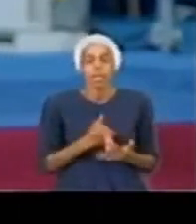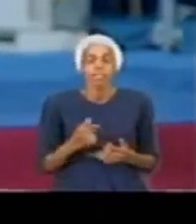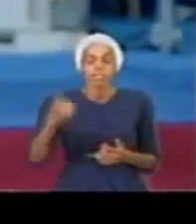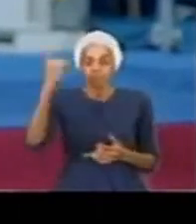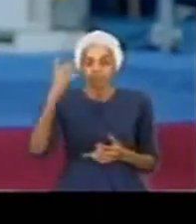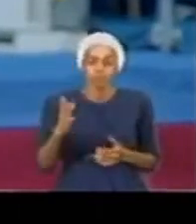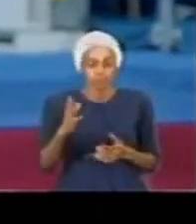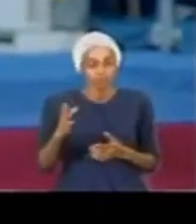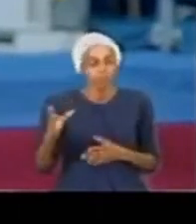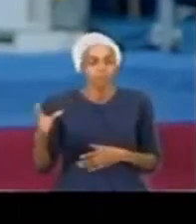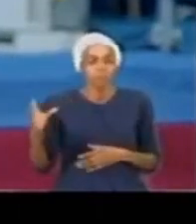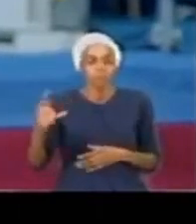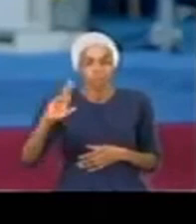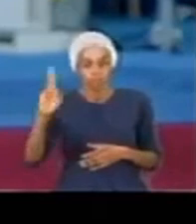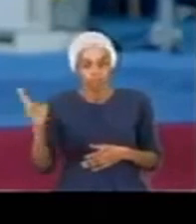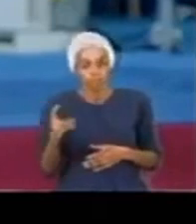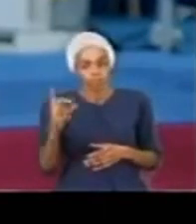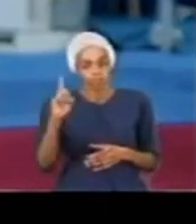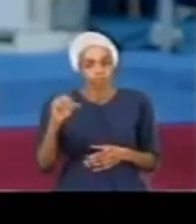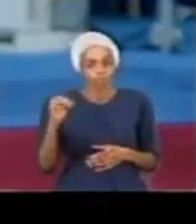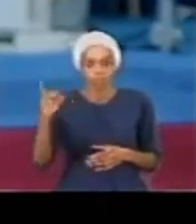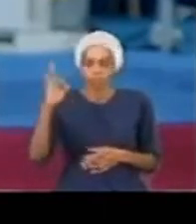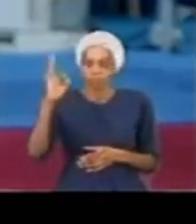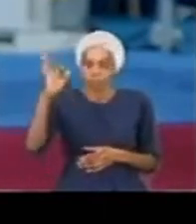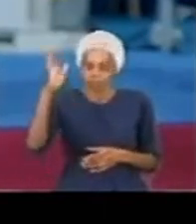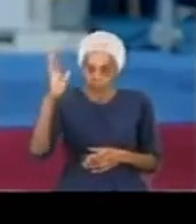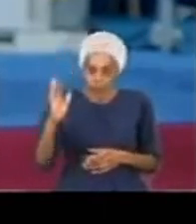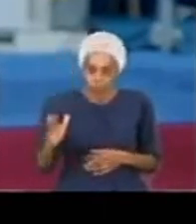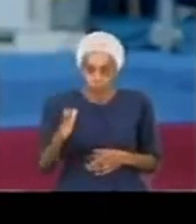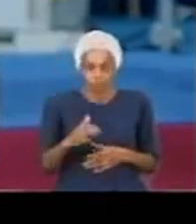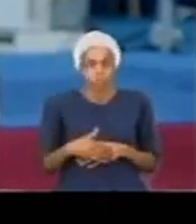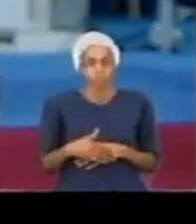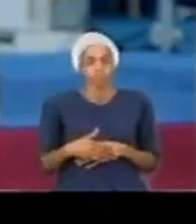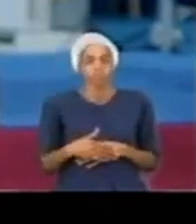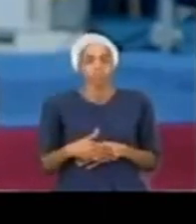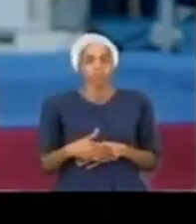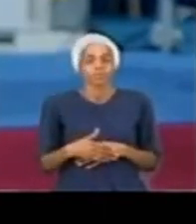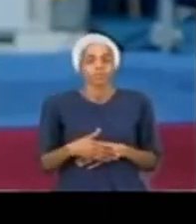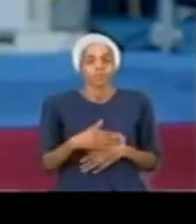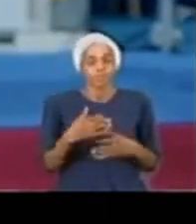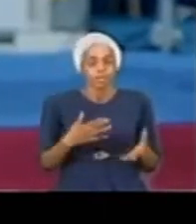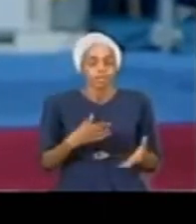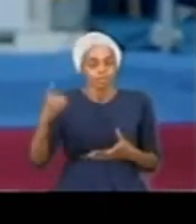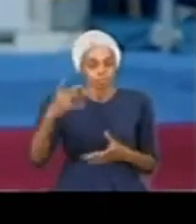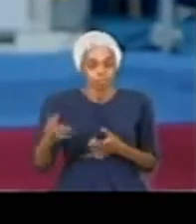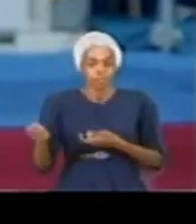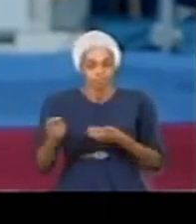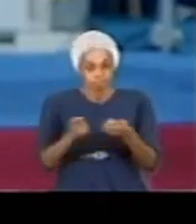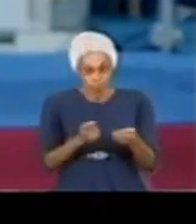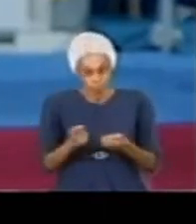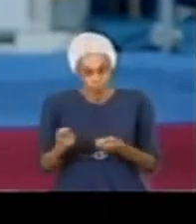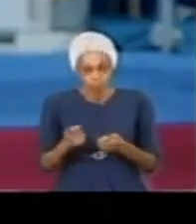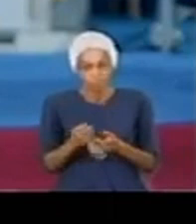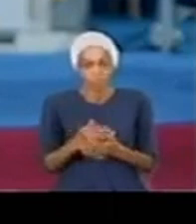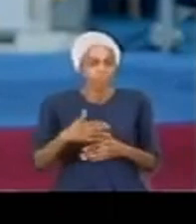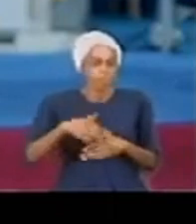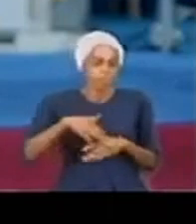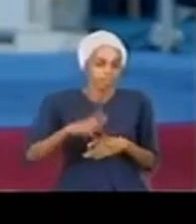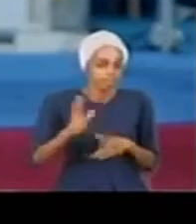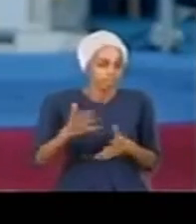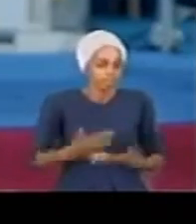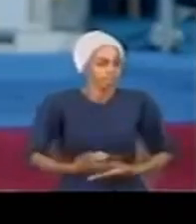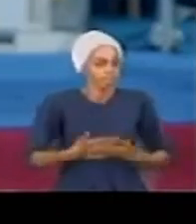bled again. And during the GCK October edition, I was unable to go,